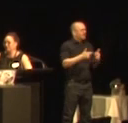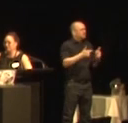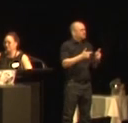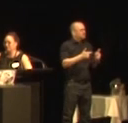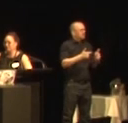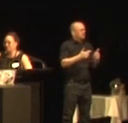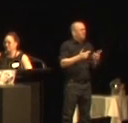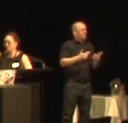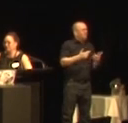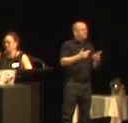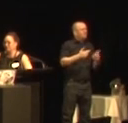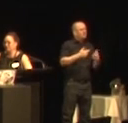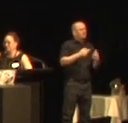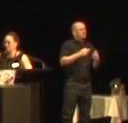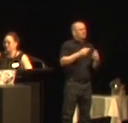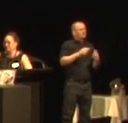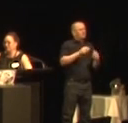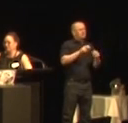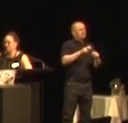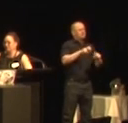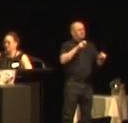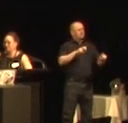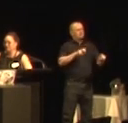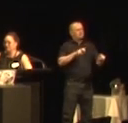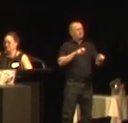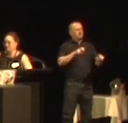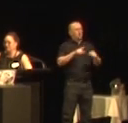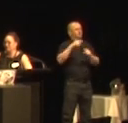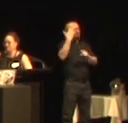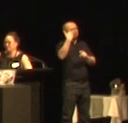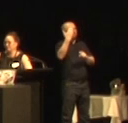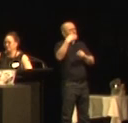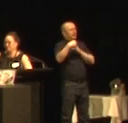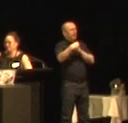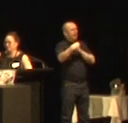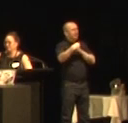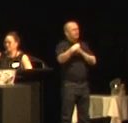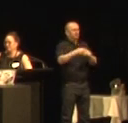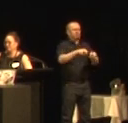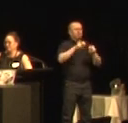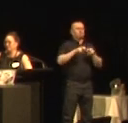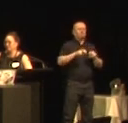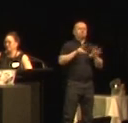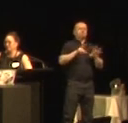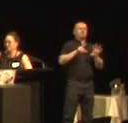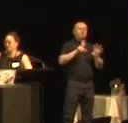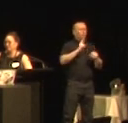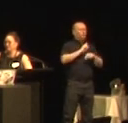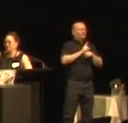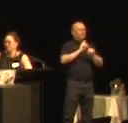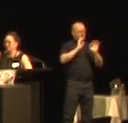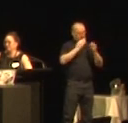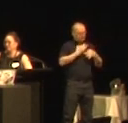analytical deconstruction of a set of goals into thinking about your own lived